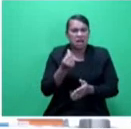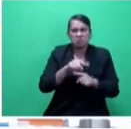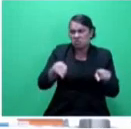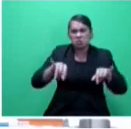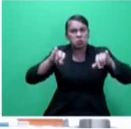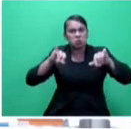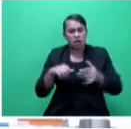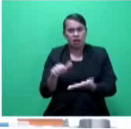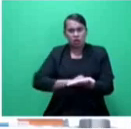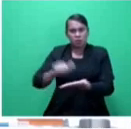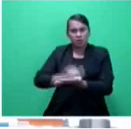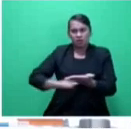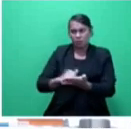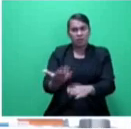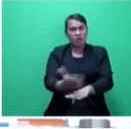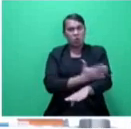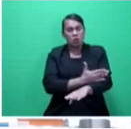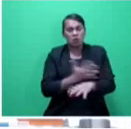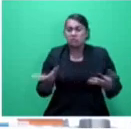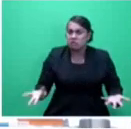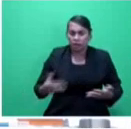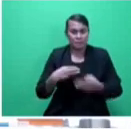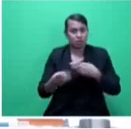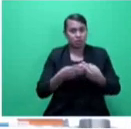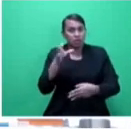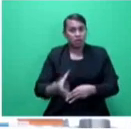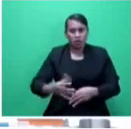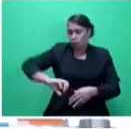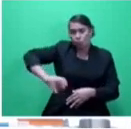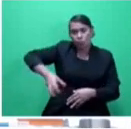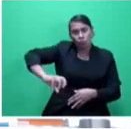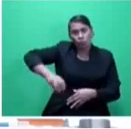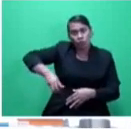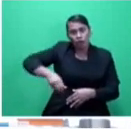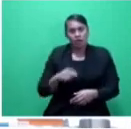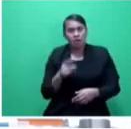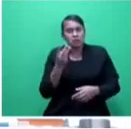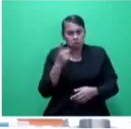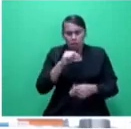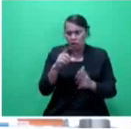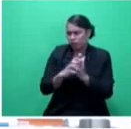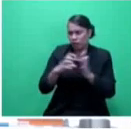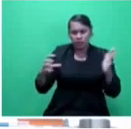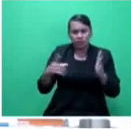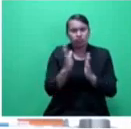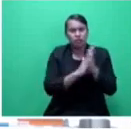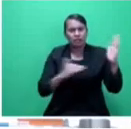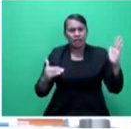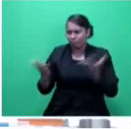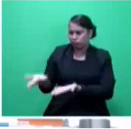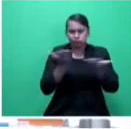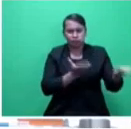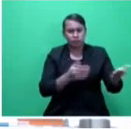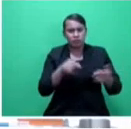example, managers closing valves so then they could get the trucking companies to come out and deliver water, and there's somebody who's